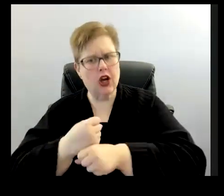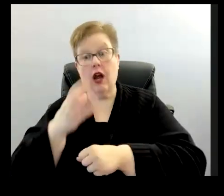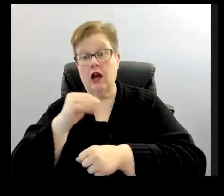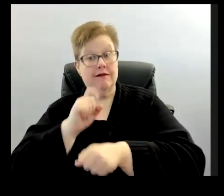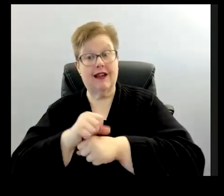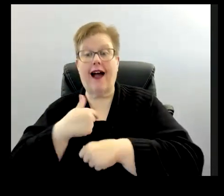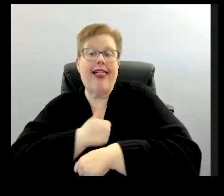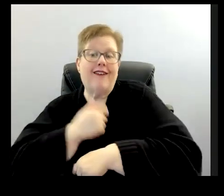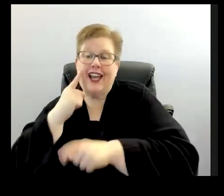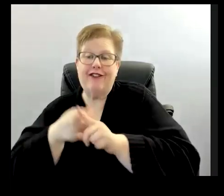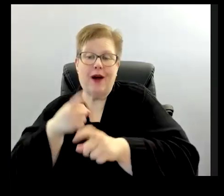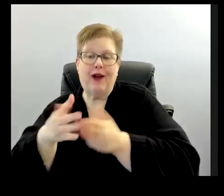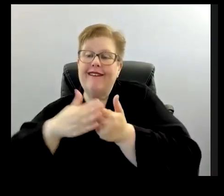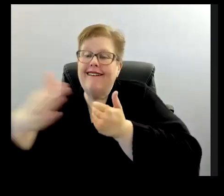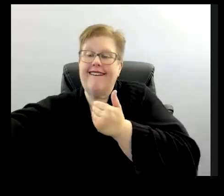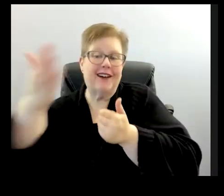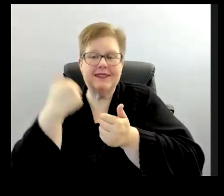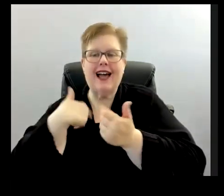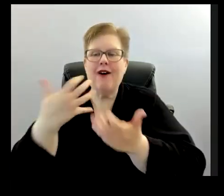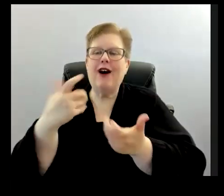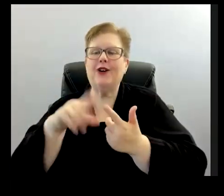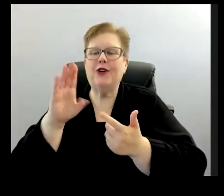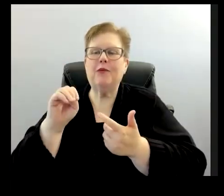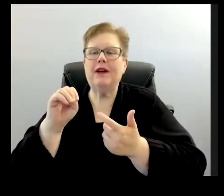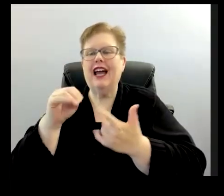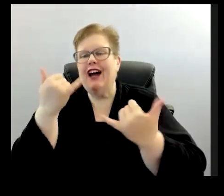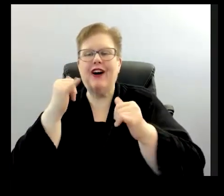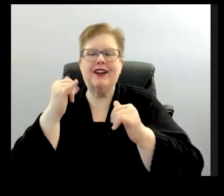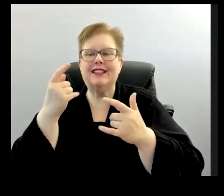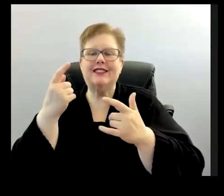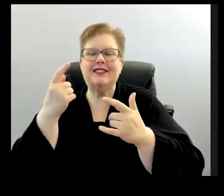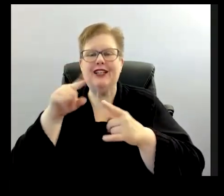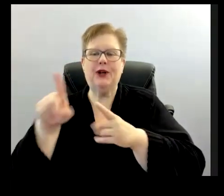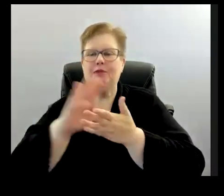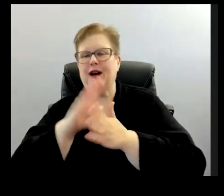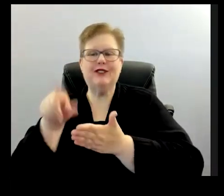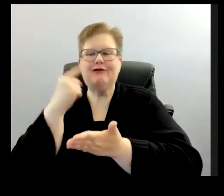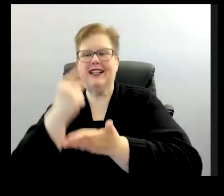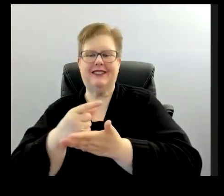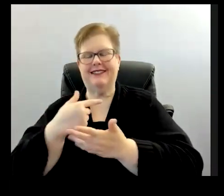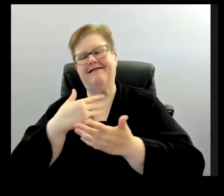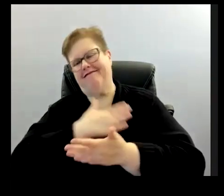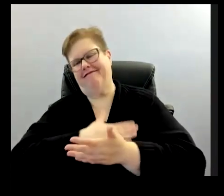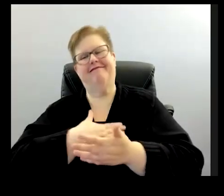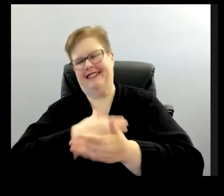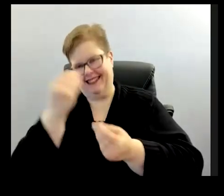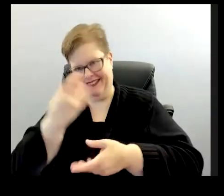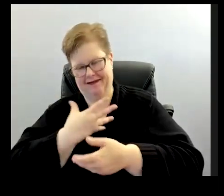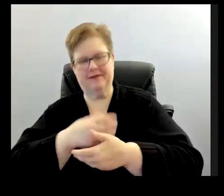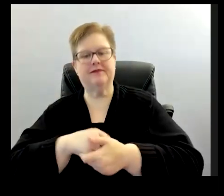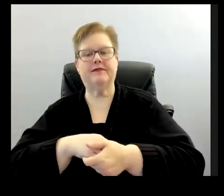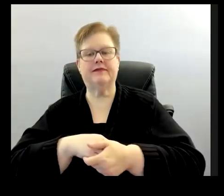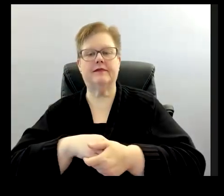fact, I love to hear from y'all afterward because I especially like to be foolish when you guys get to graduate. So please do let us know.